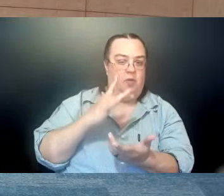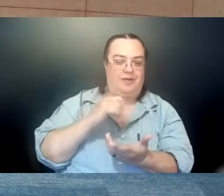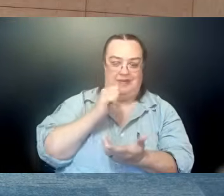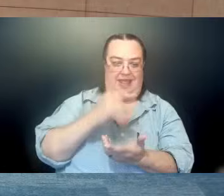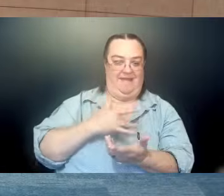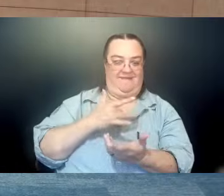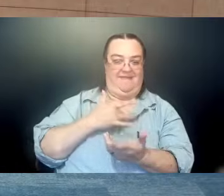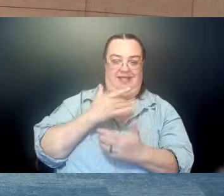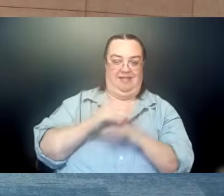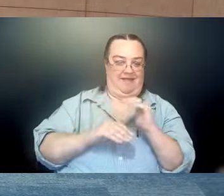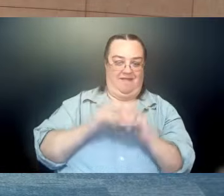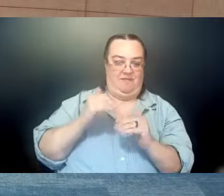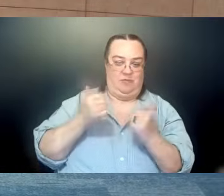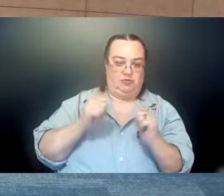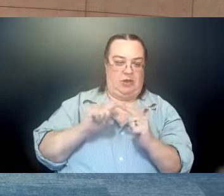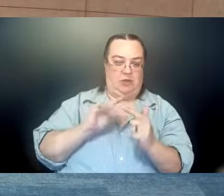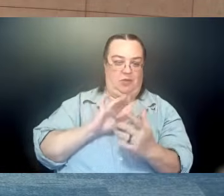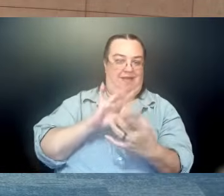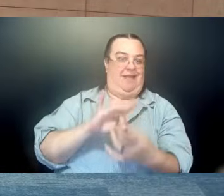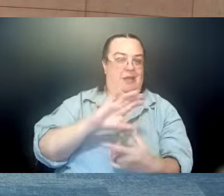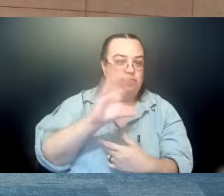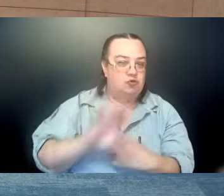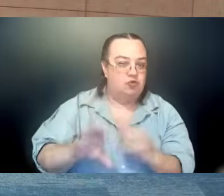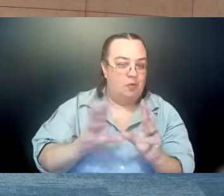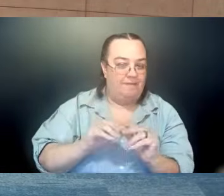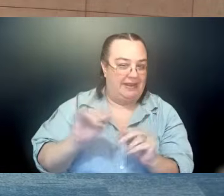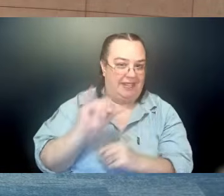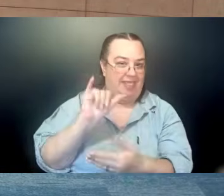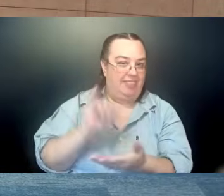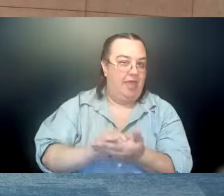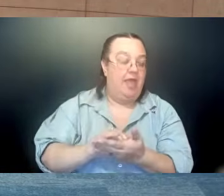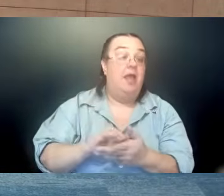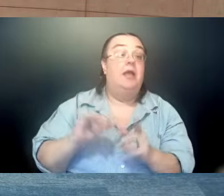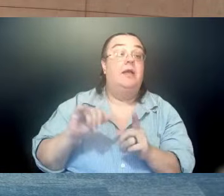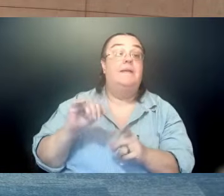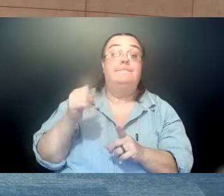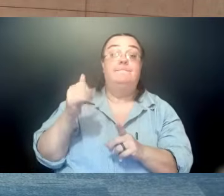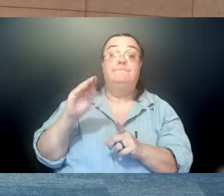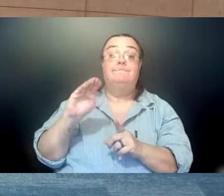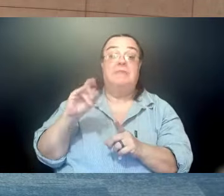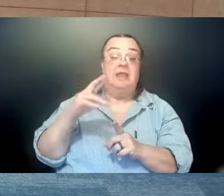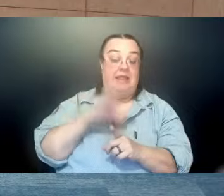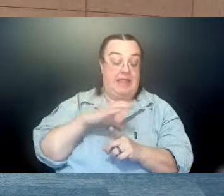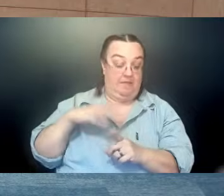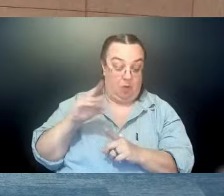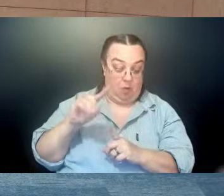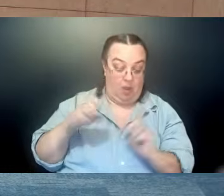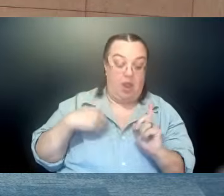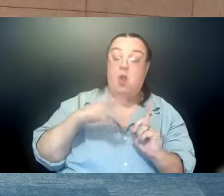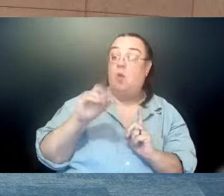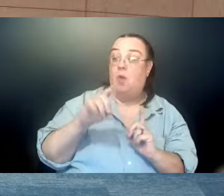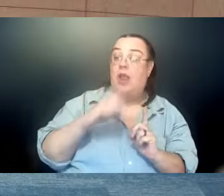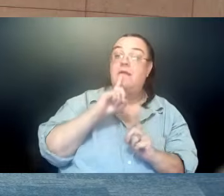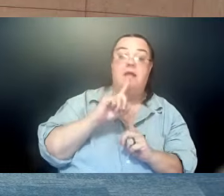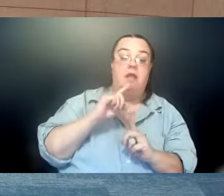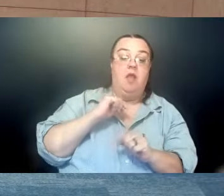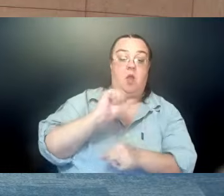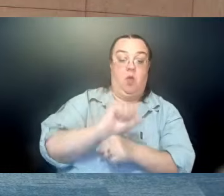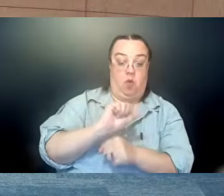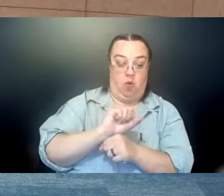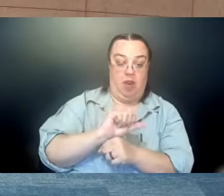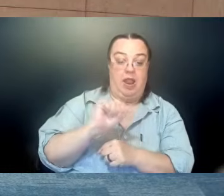way. Is anyone else? Councilmember Wade? Yeah, I actually work at middle schools. I was at 3 middle